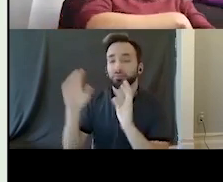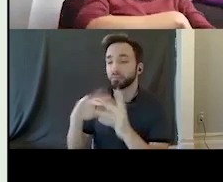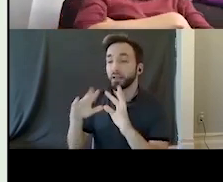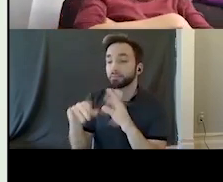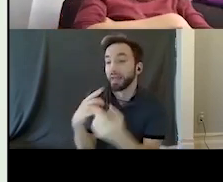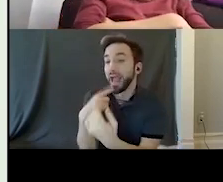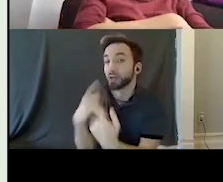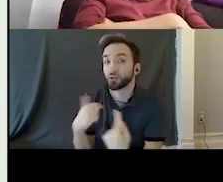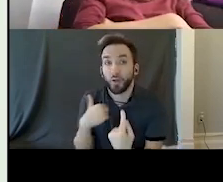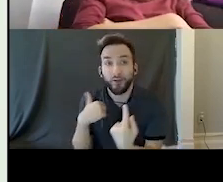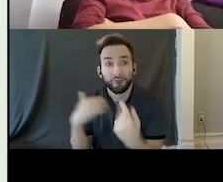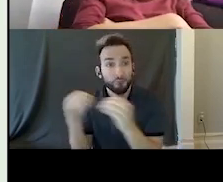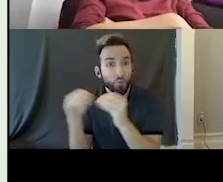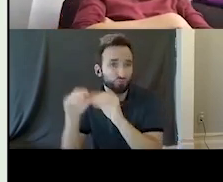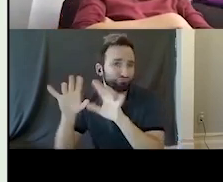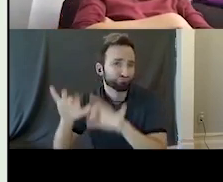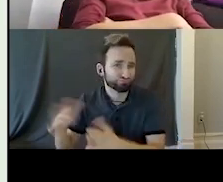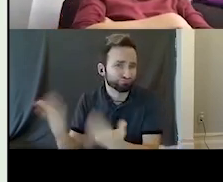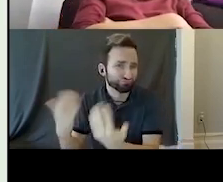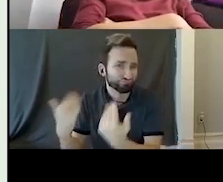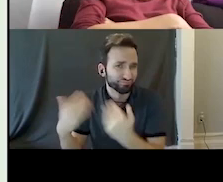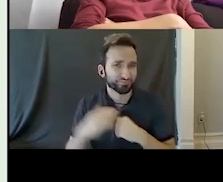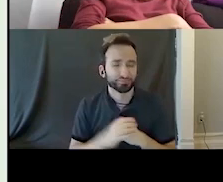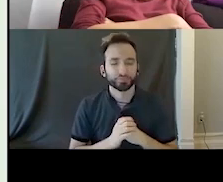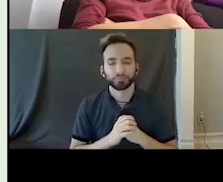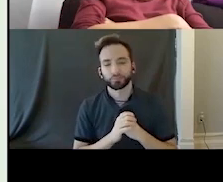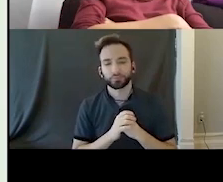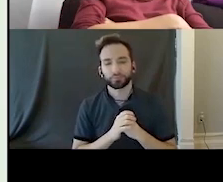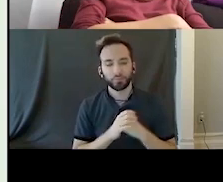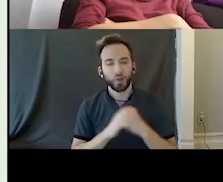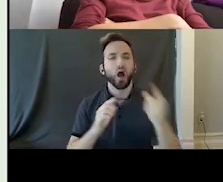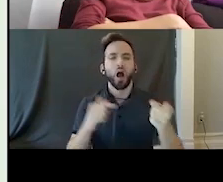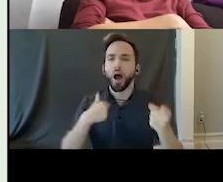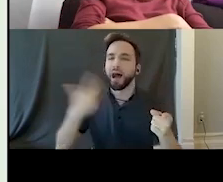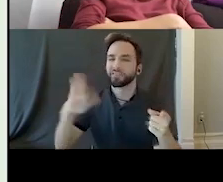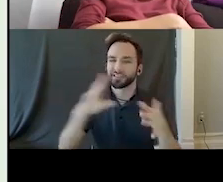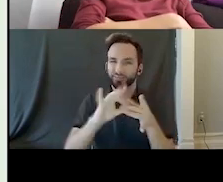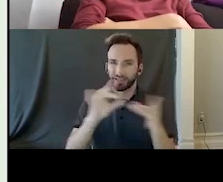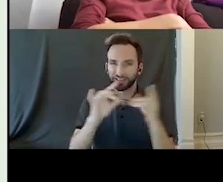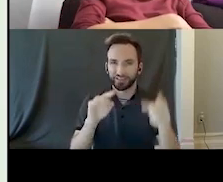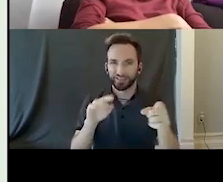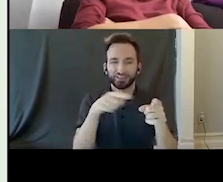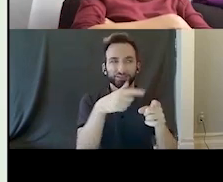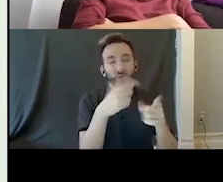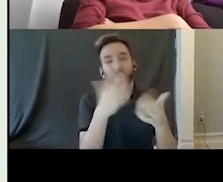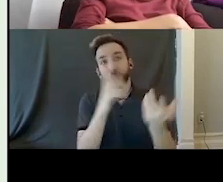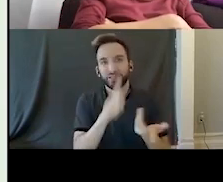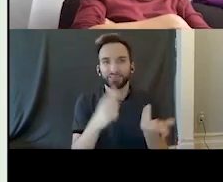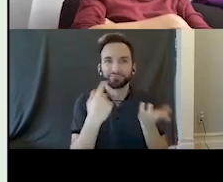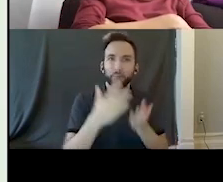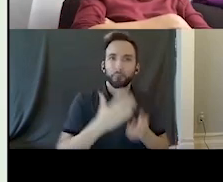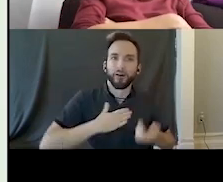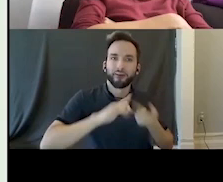you have answers again. So yeah, so I was talking about it with my friends, and we found a